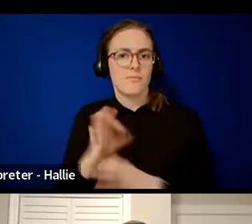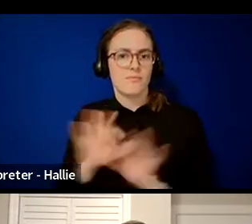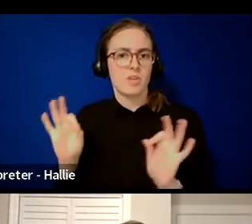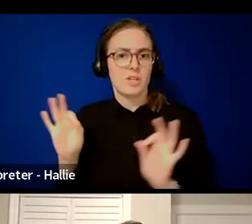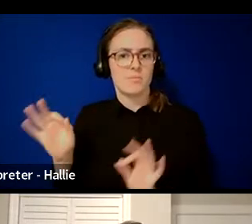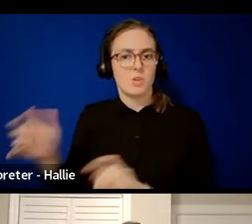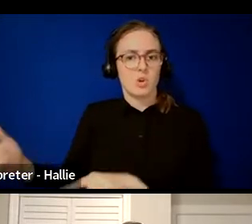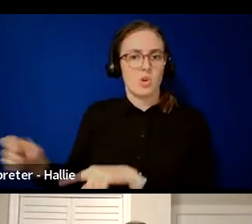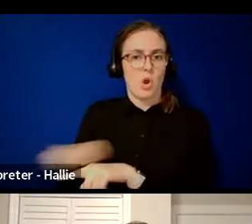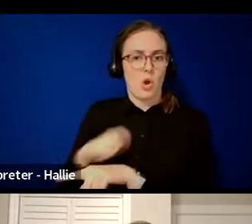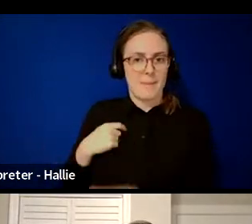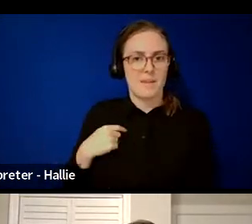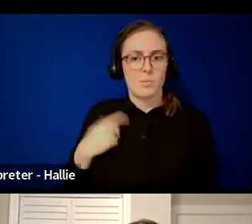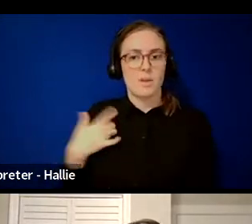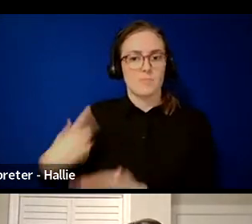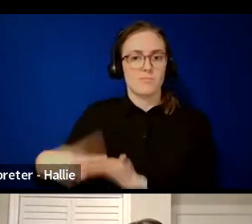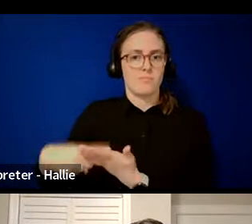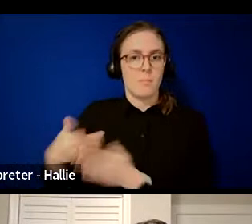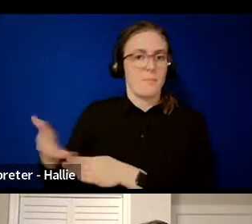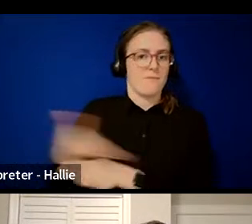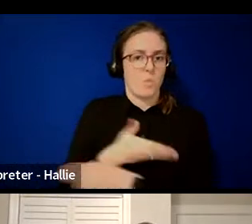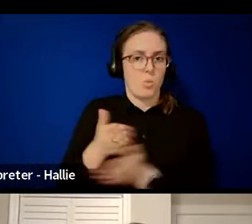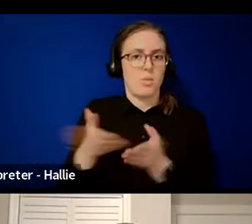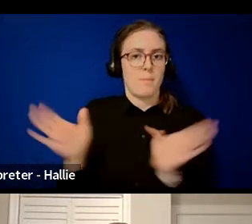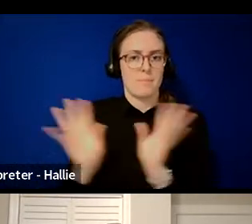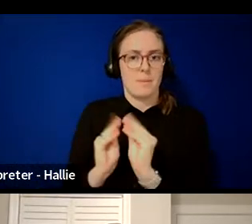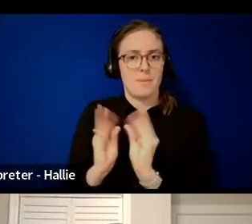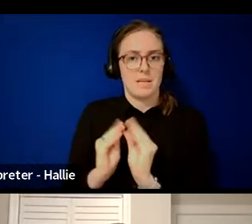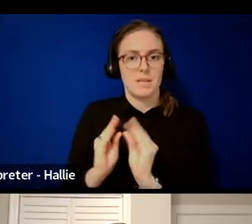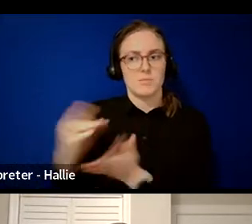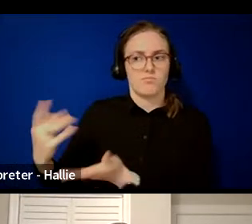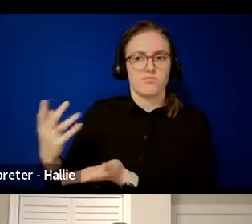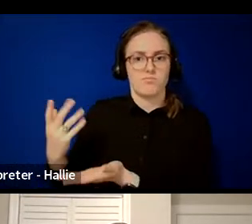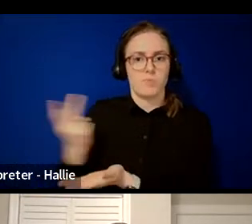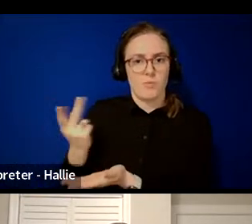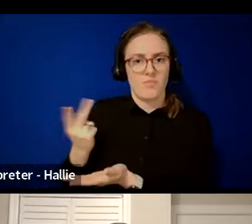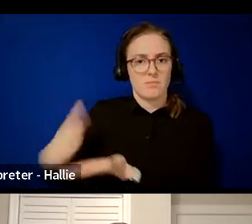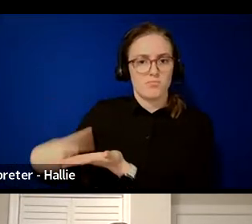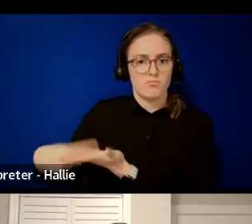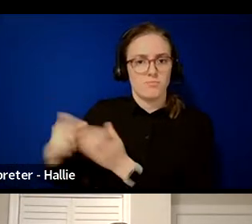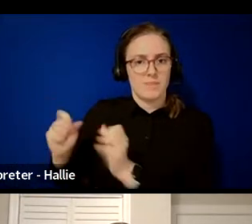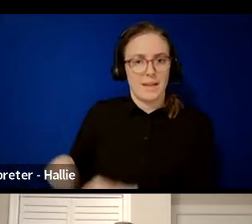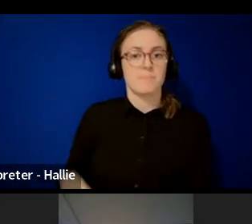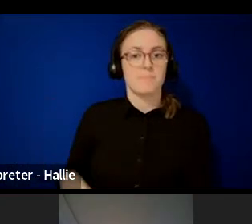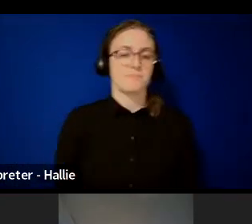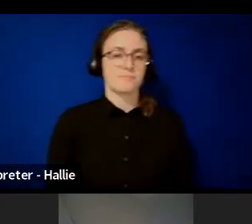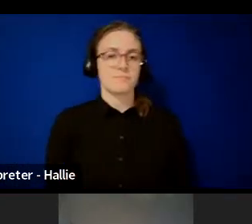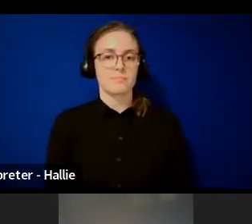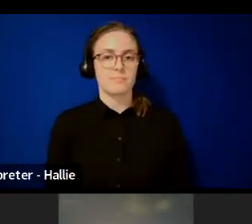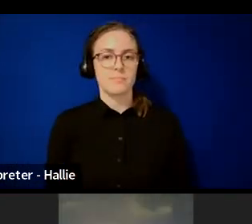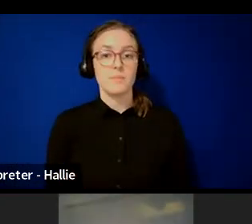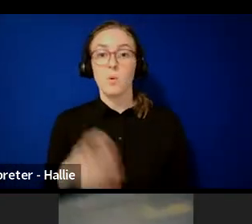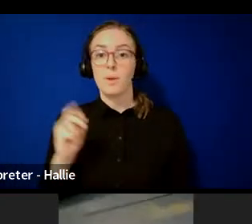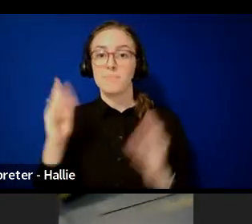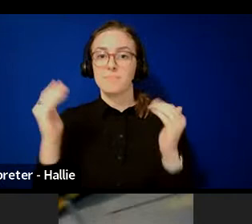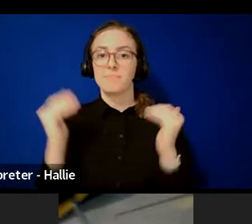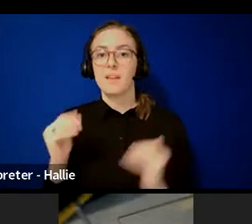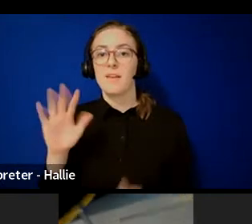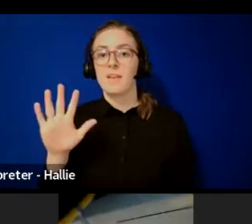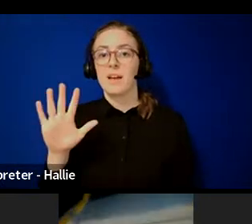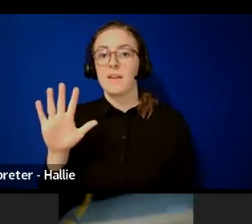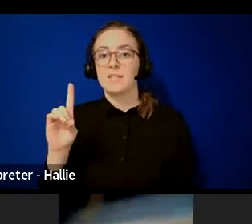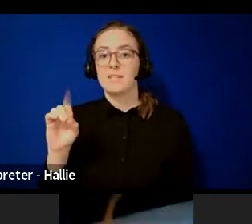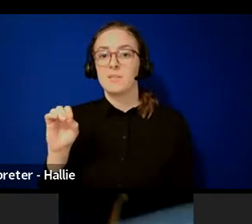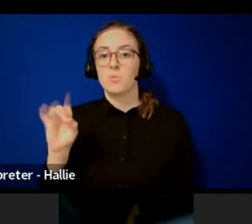public meetings. Okay, no problem at all. Thank you. Thank you. Thank you. 5D08. No